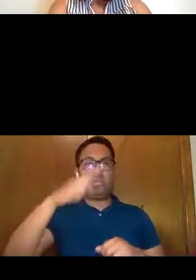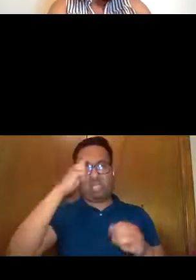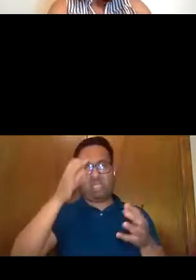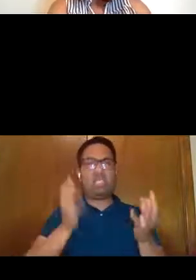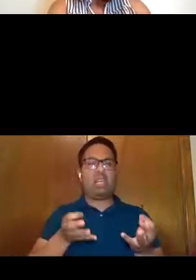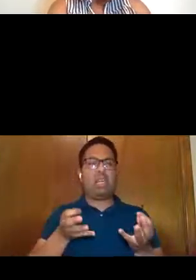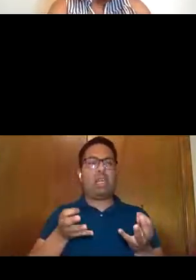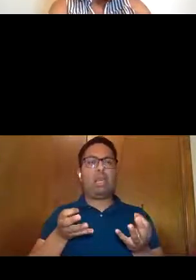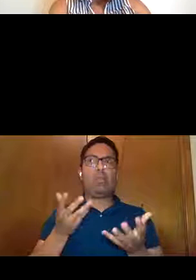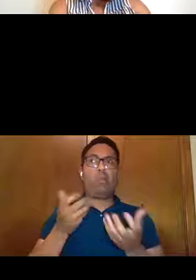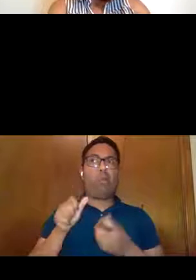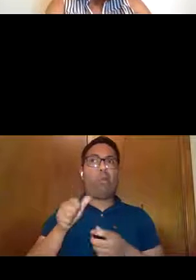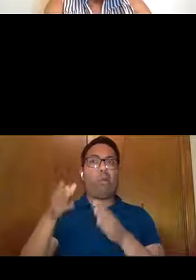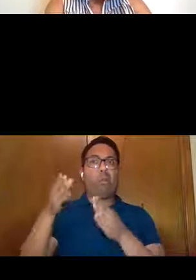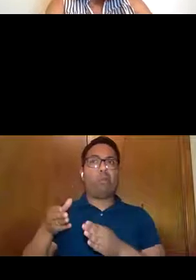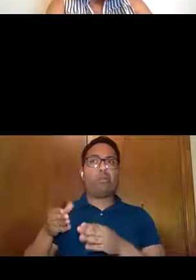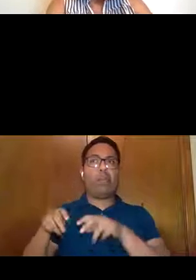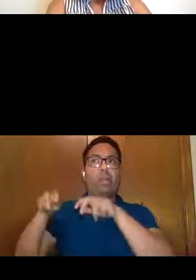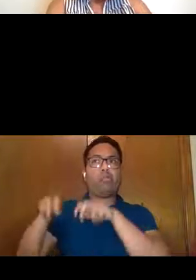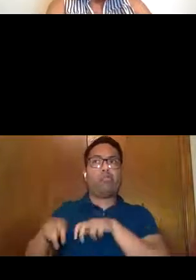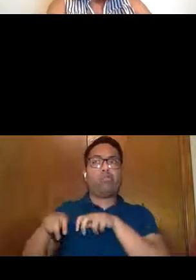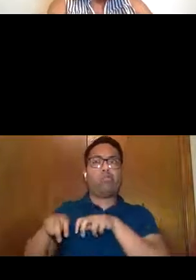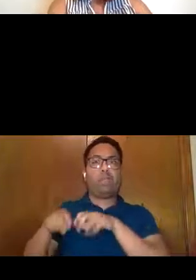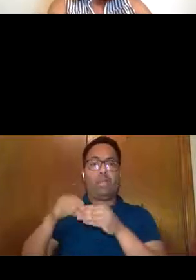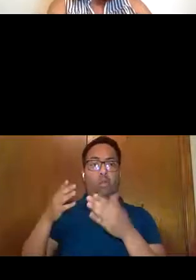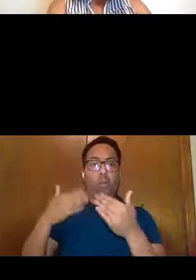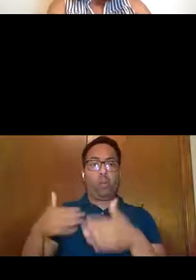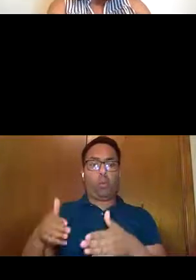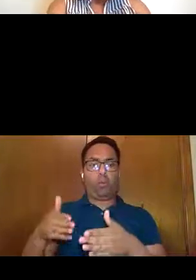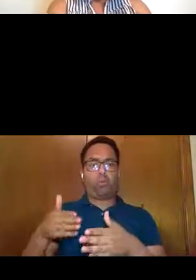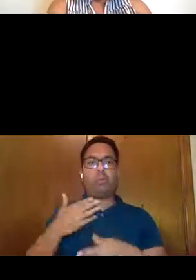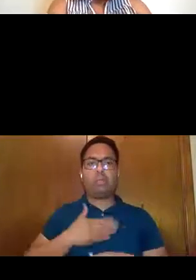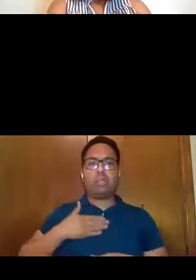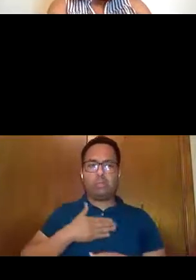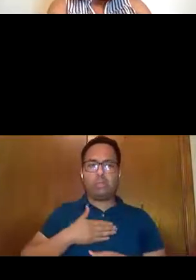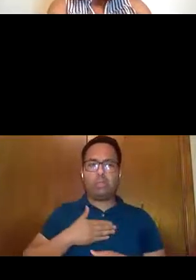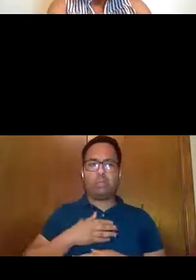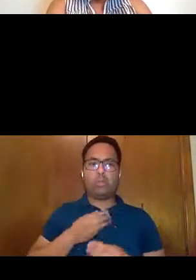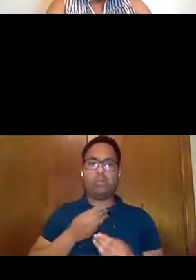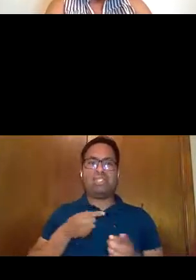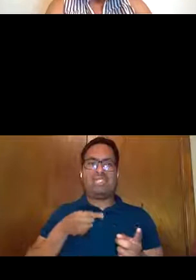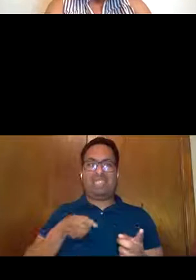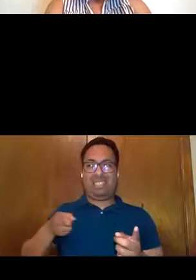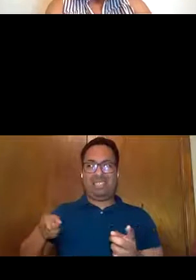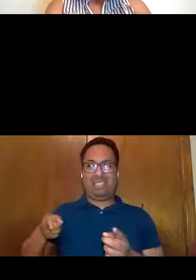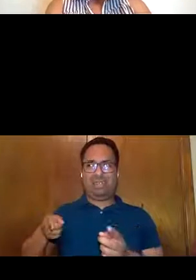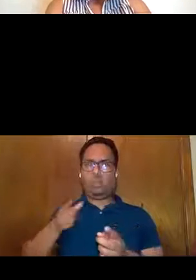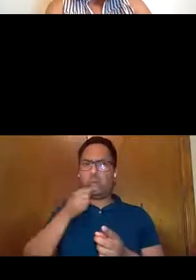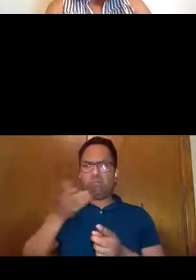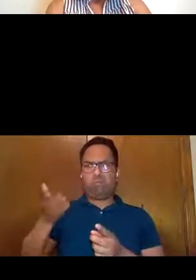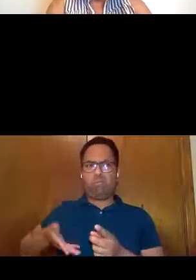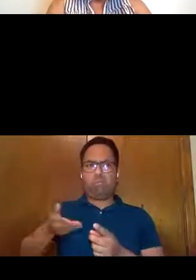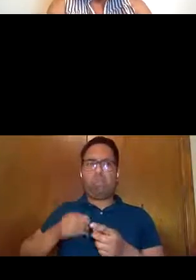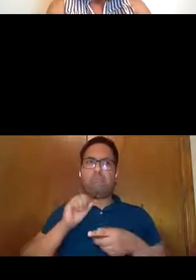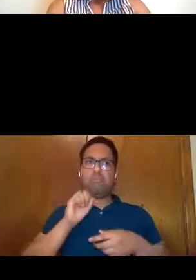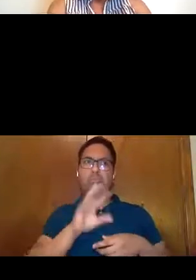room for your telehealth appointment, please make sure you introduce them to the provider so that your provider